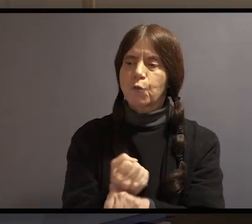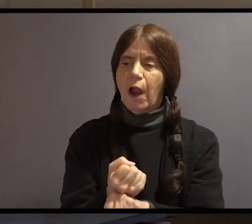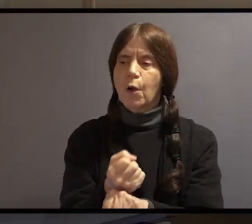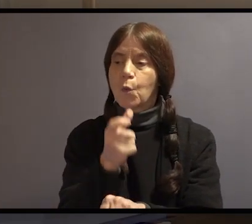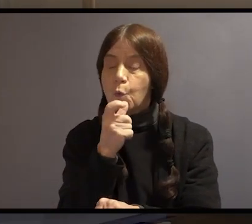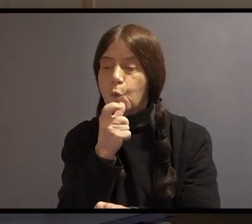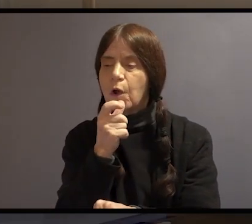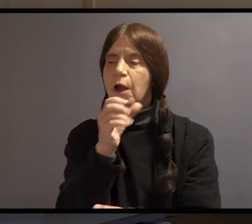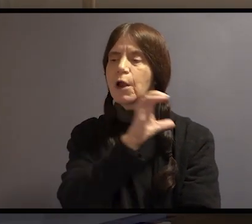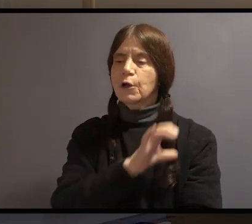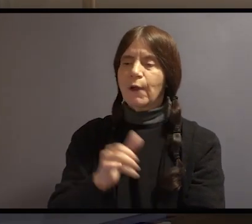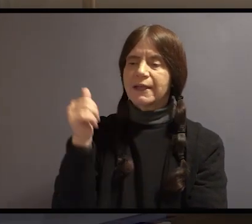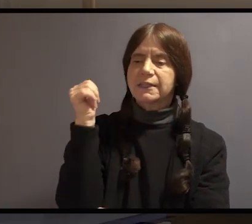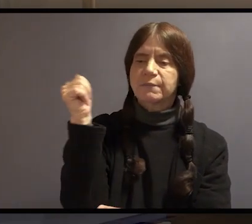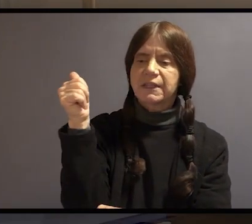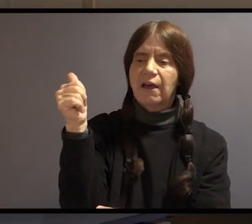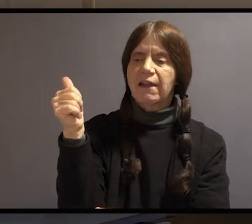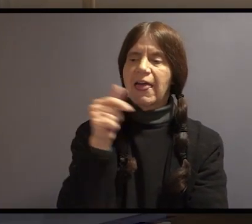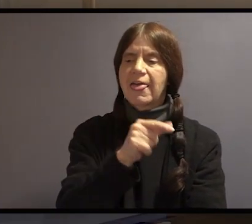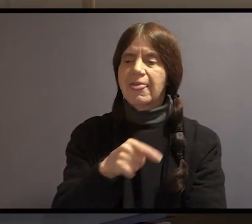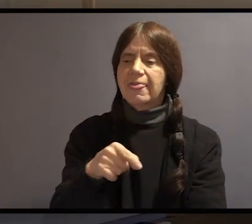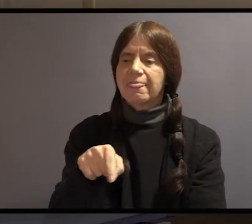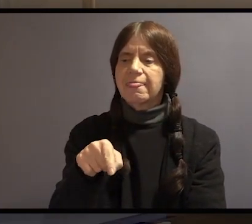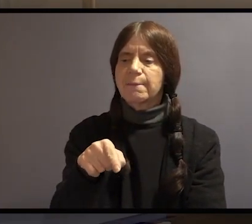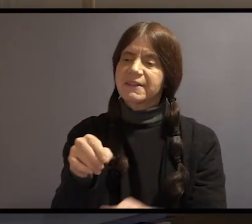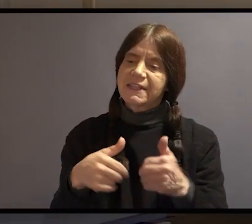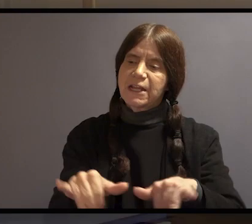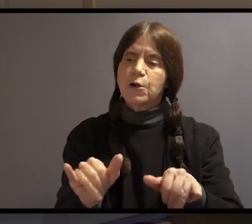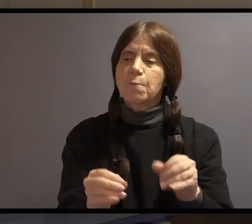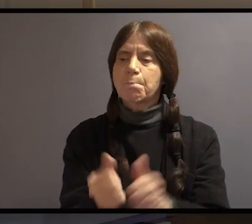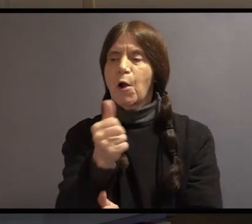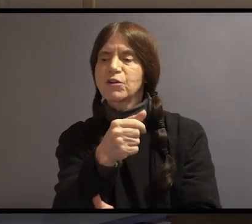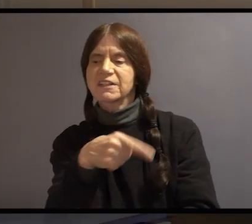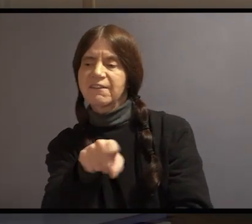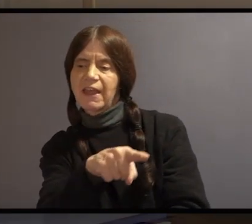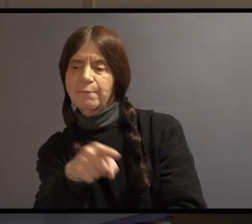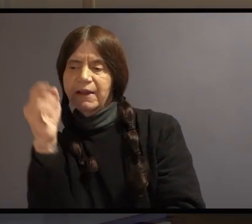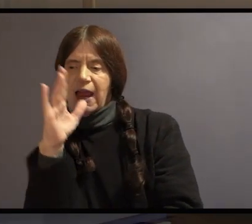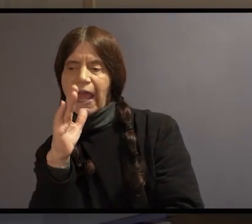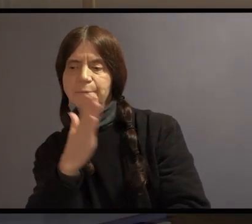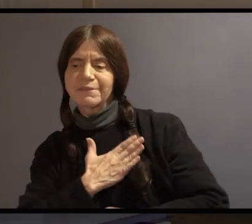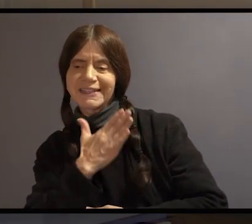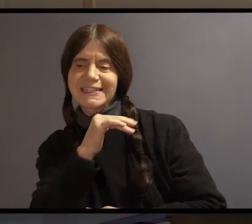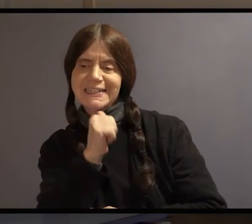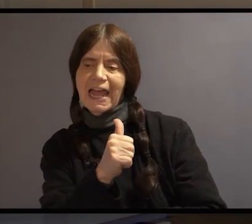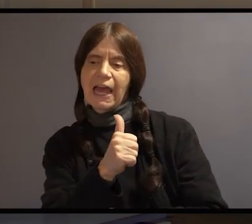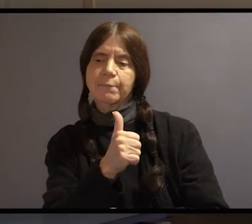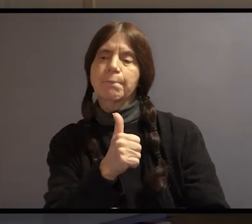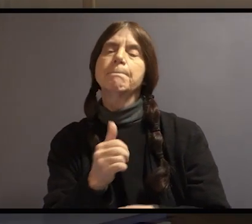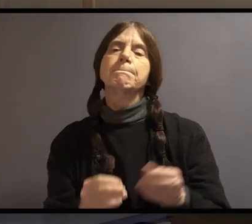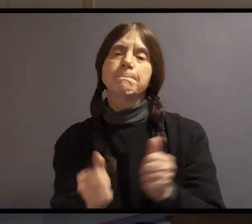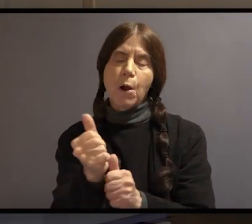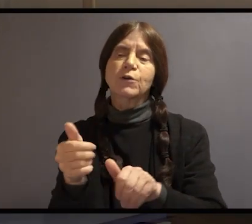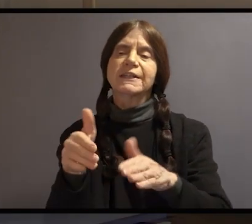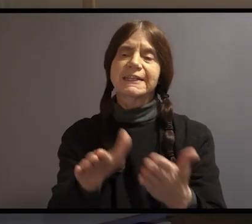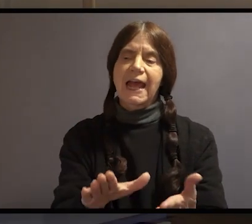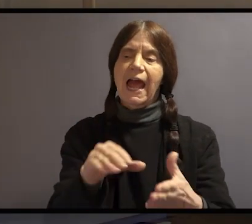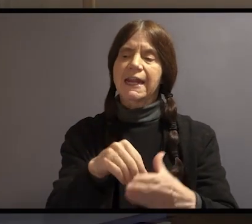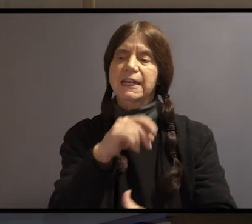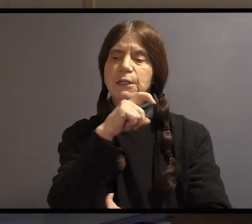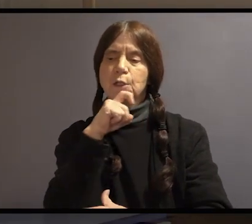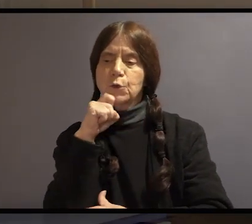Christ. Nevertheless, with most of them God was not pleased, for they were overthrown in the